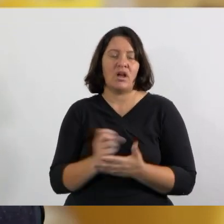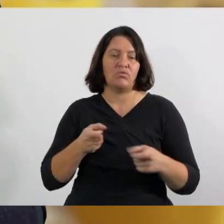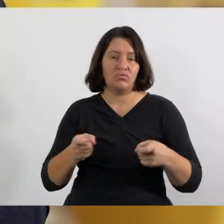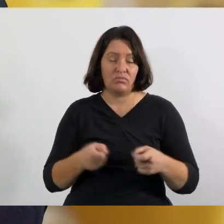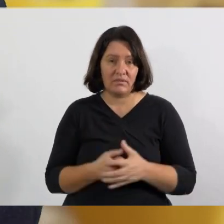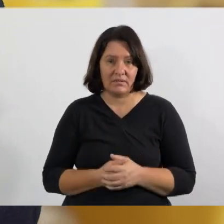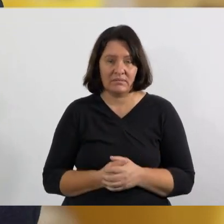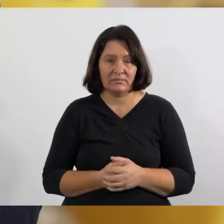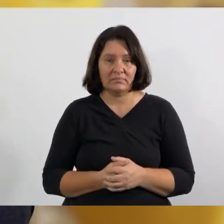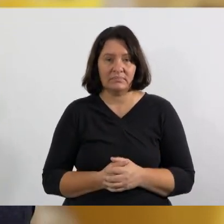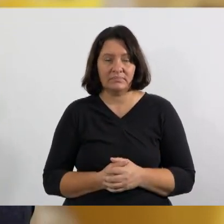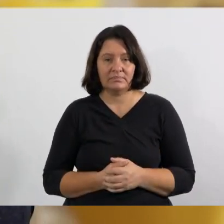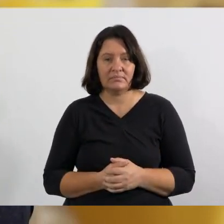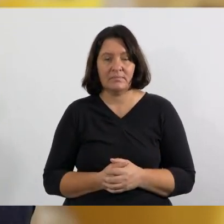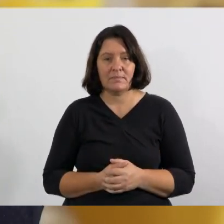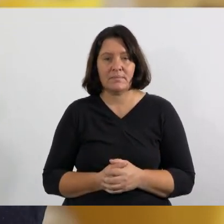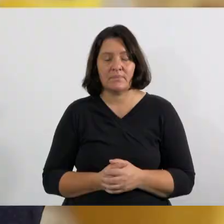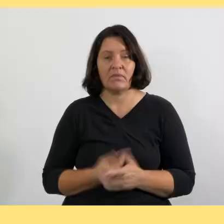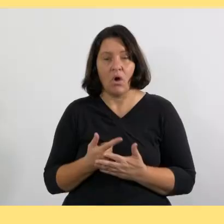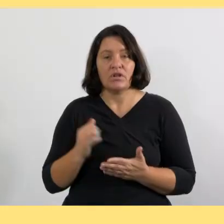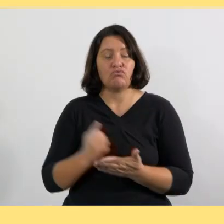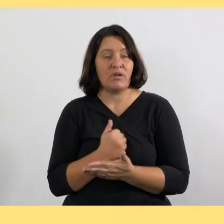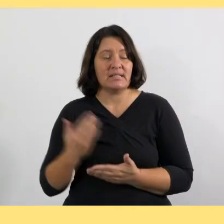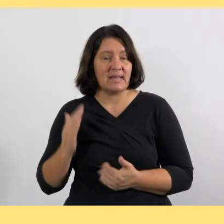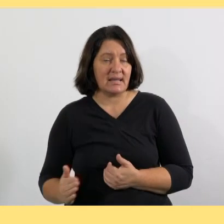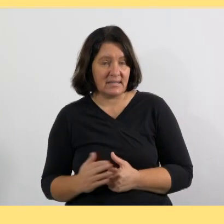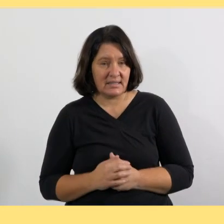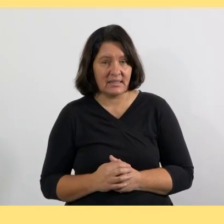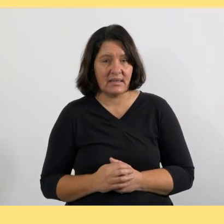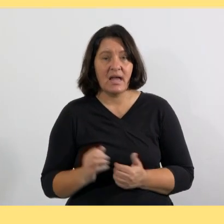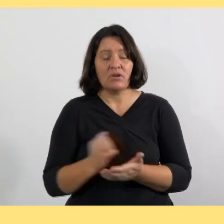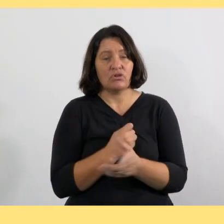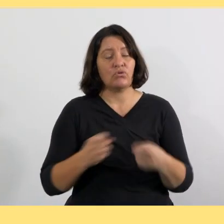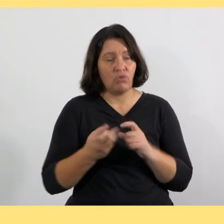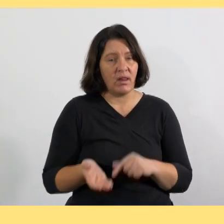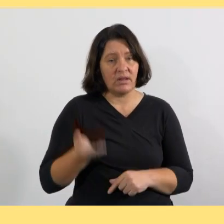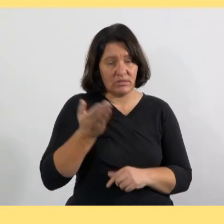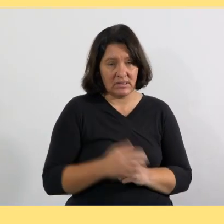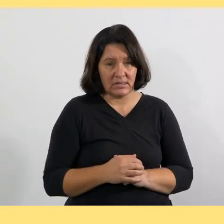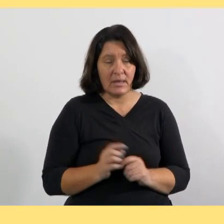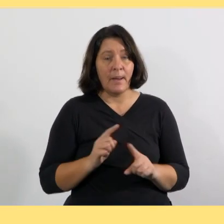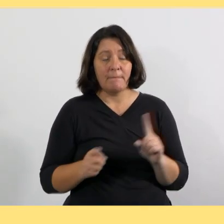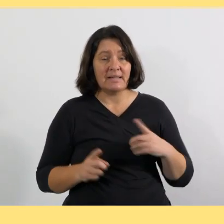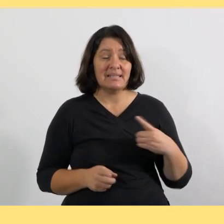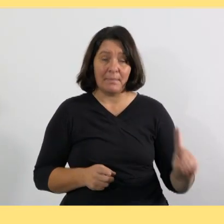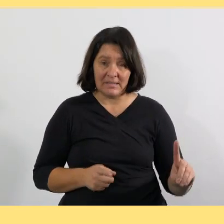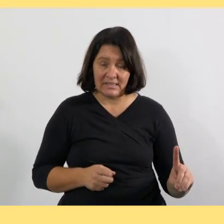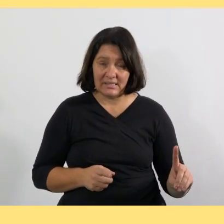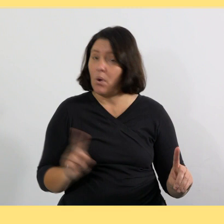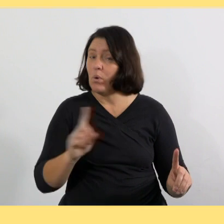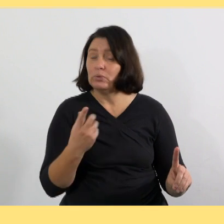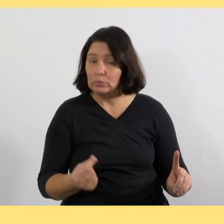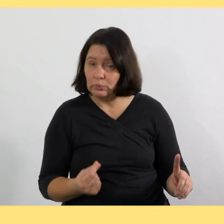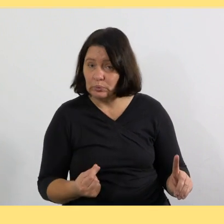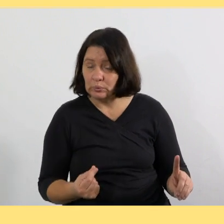control. I'll repeat again. On the credit side, my creditors' control increases. But on the debit side,